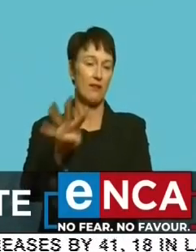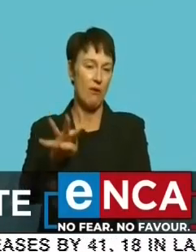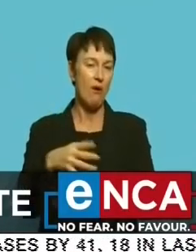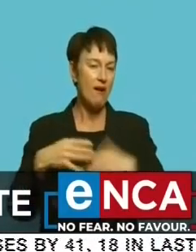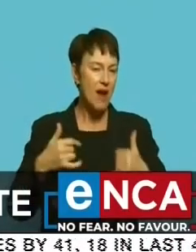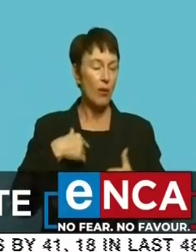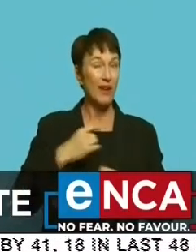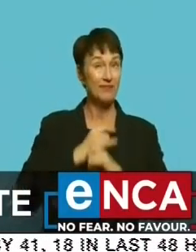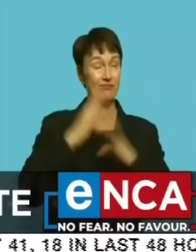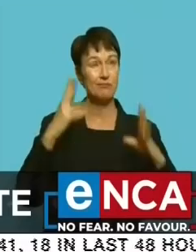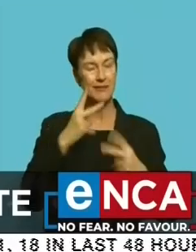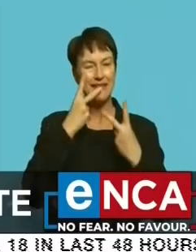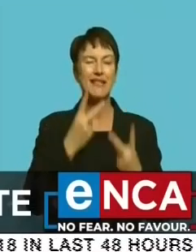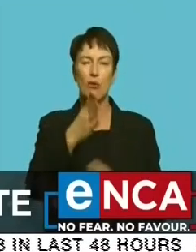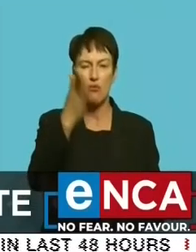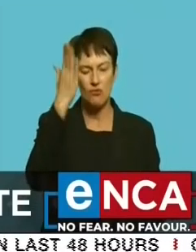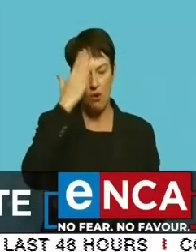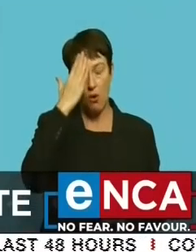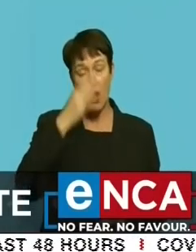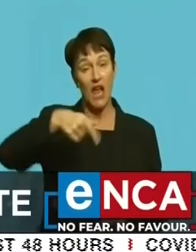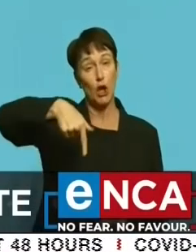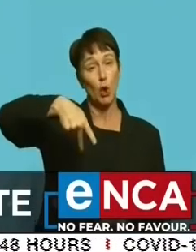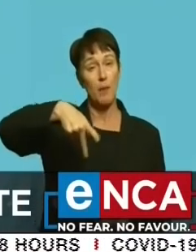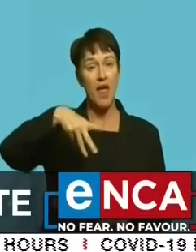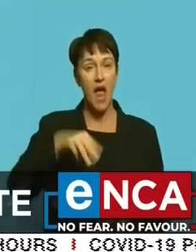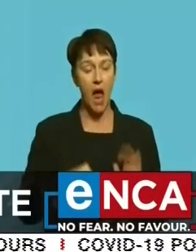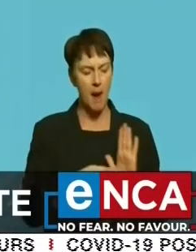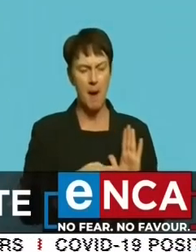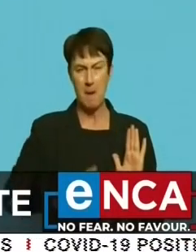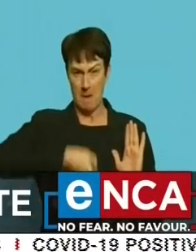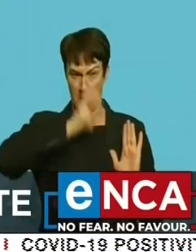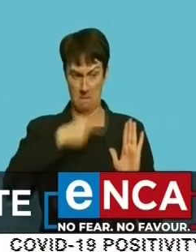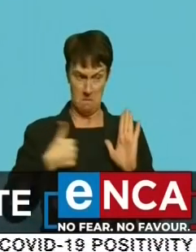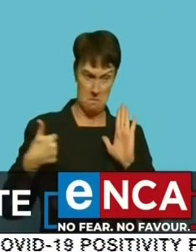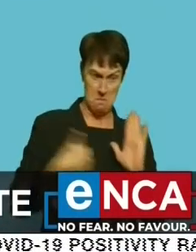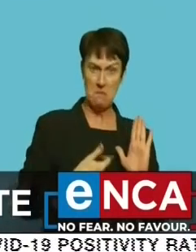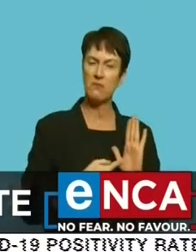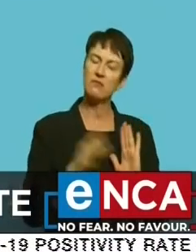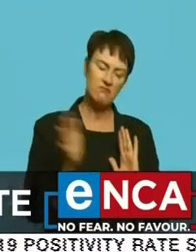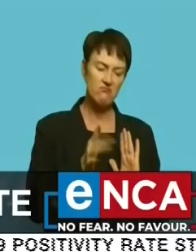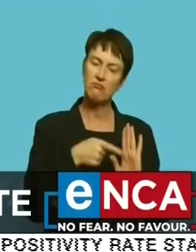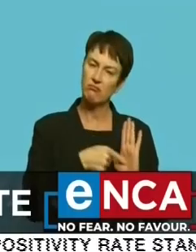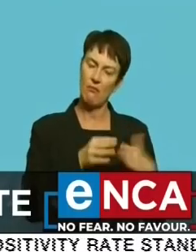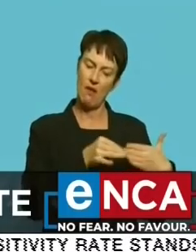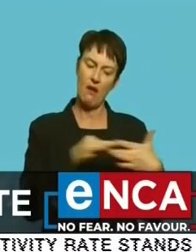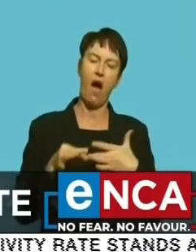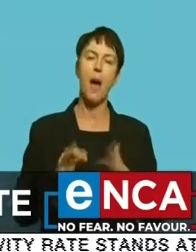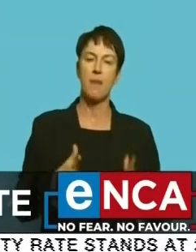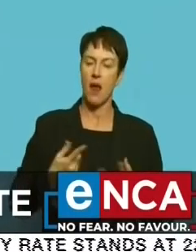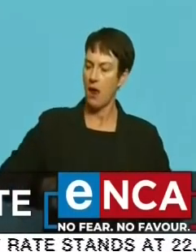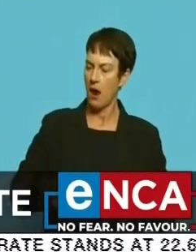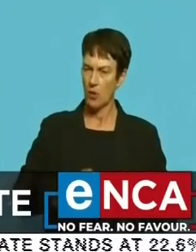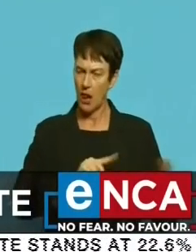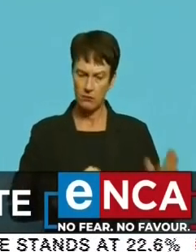quarterly projection model remains a broad policy guide, changing from meeting to meeting in response to new data